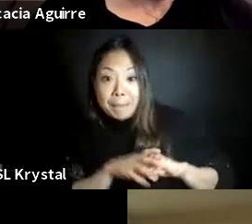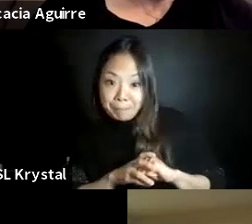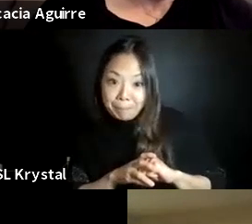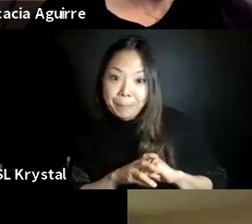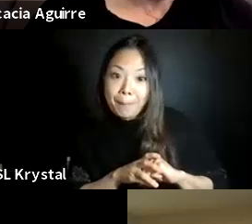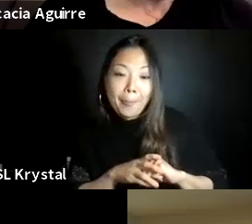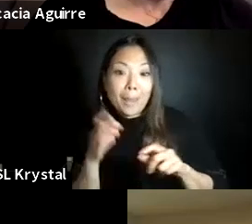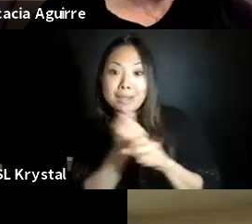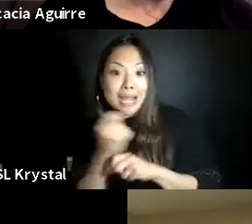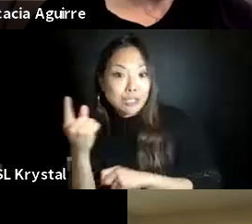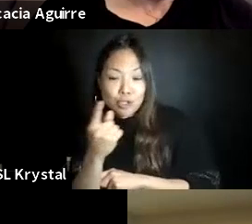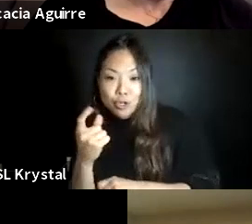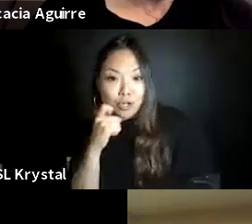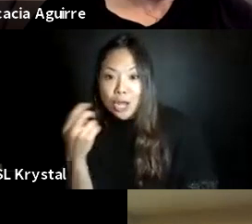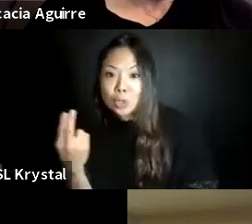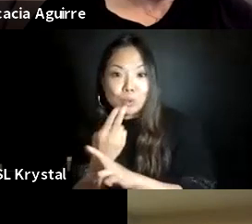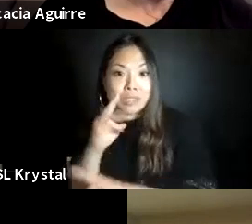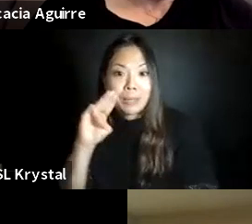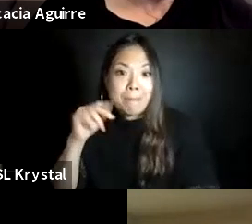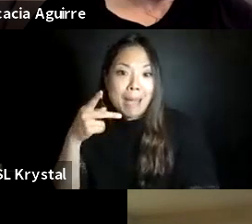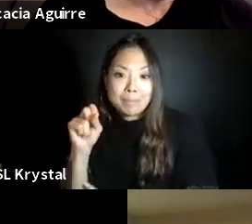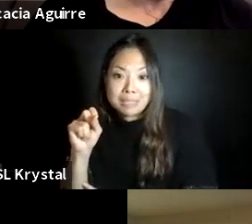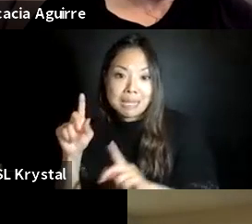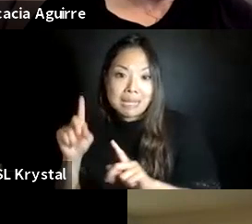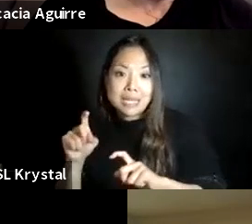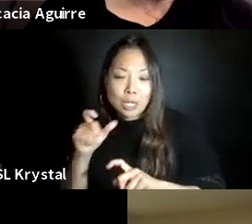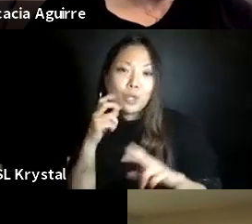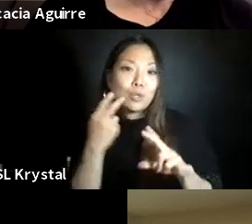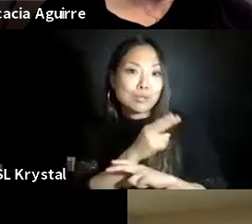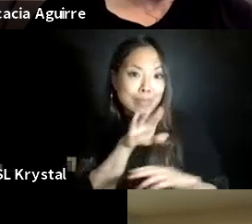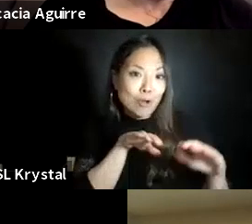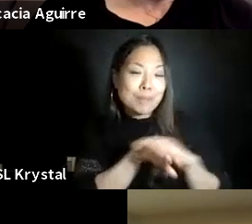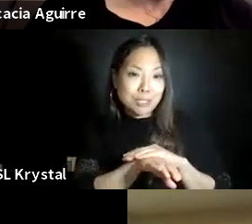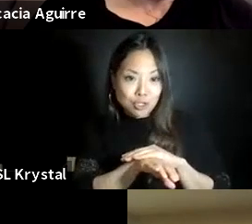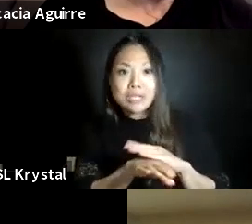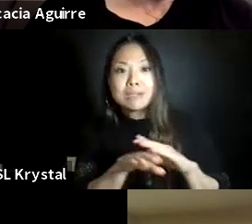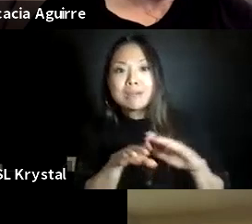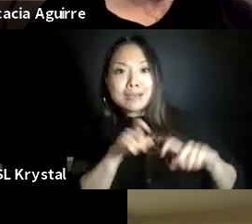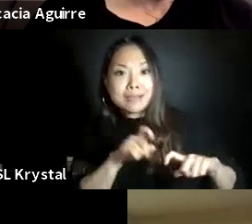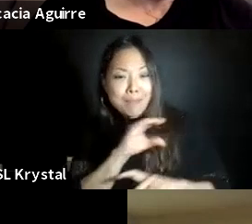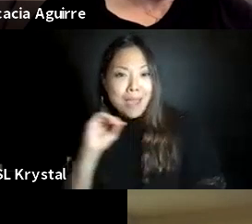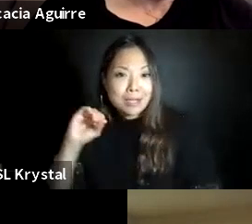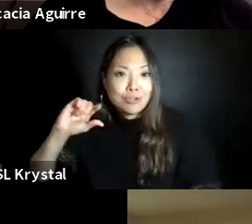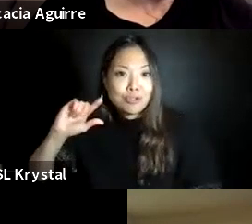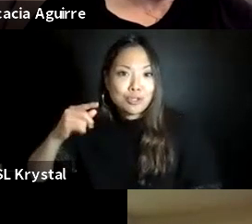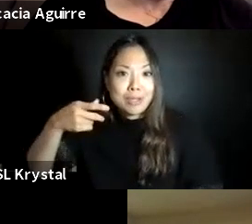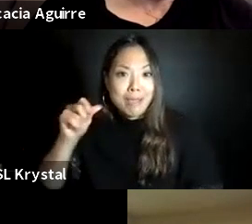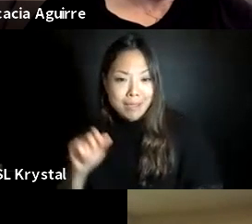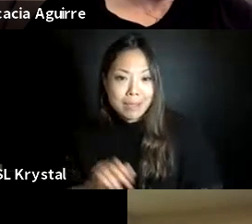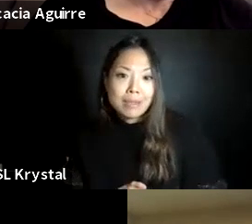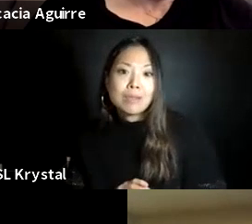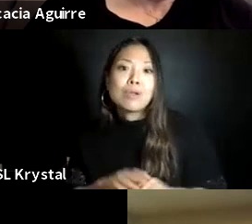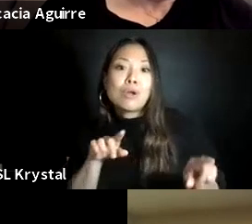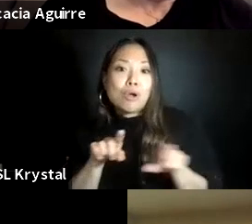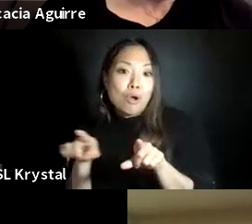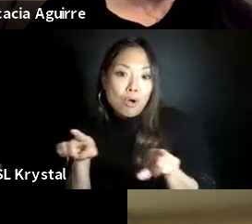not using MAPS. They're just using their admission exam and GPA. They also achieved the diversity you